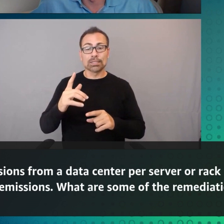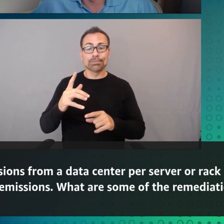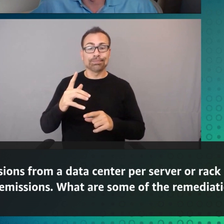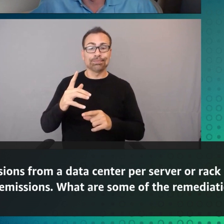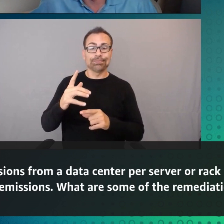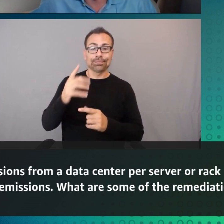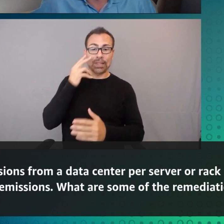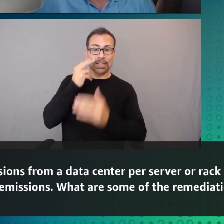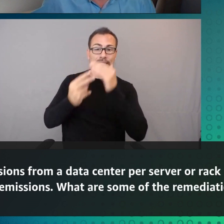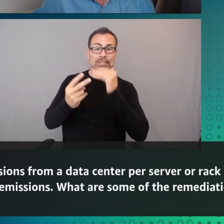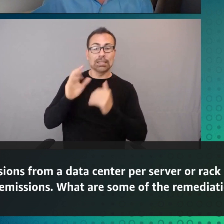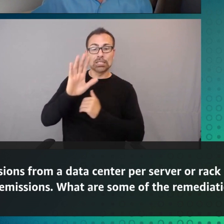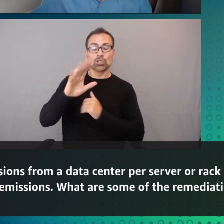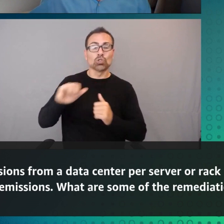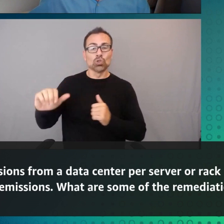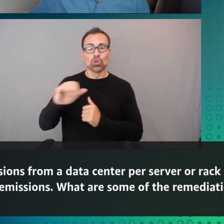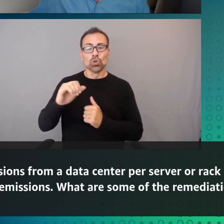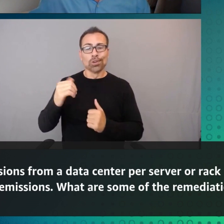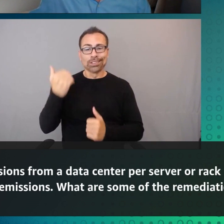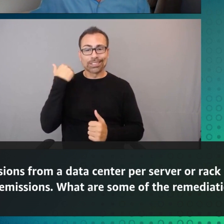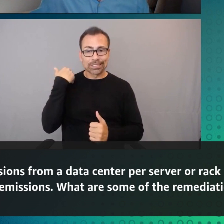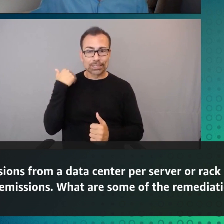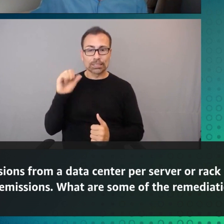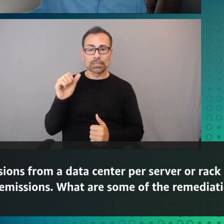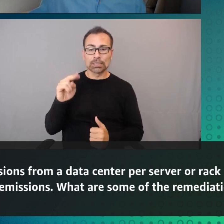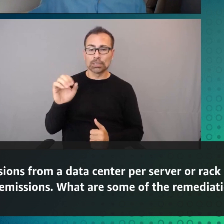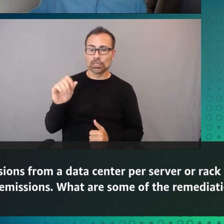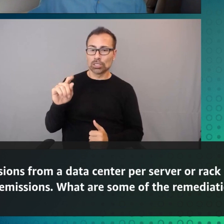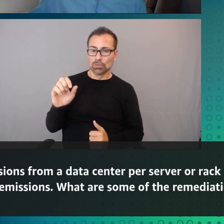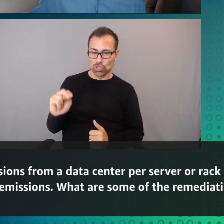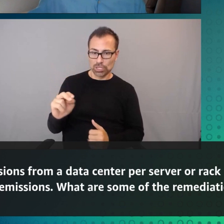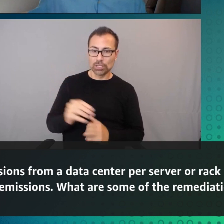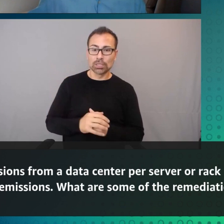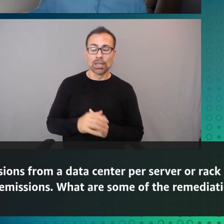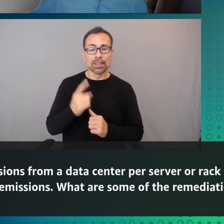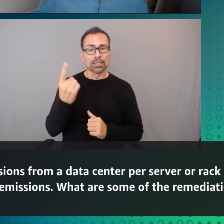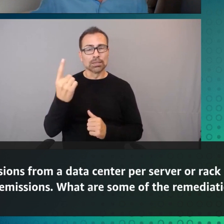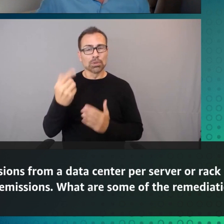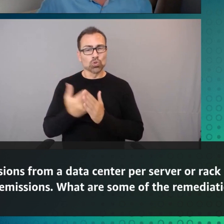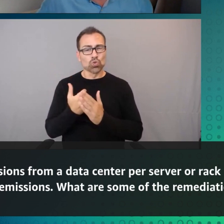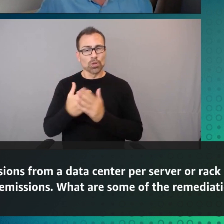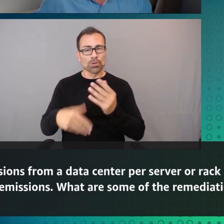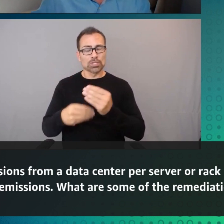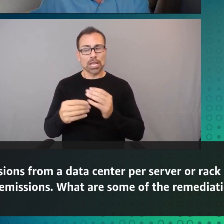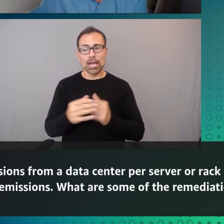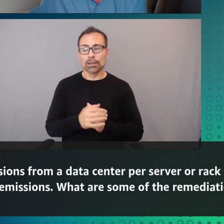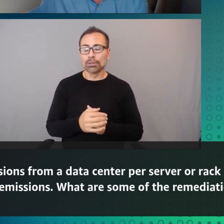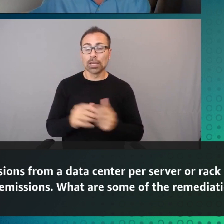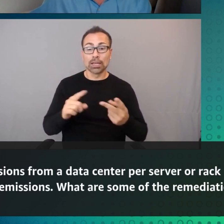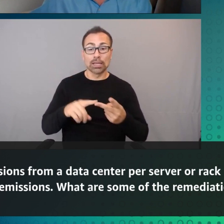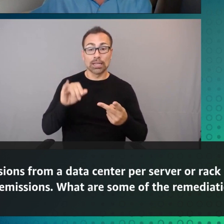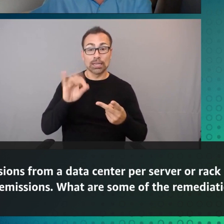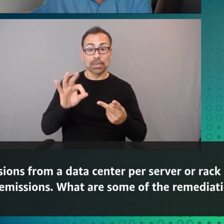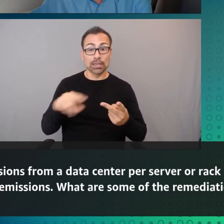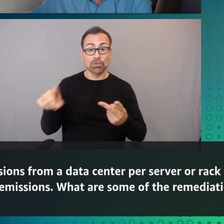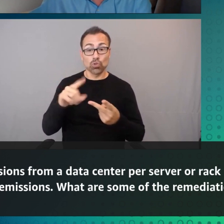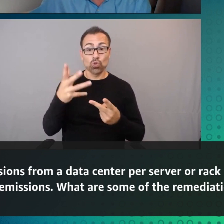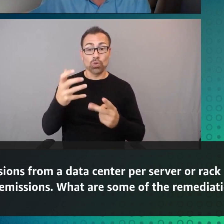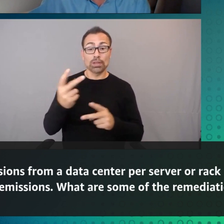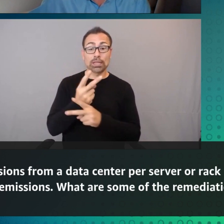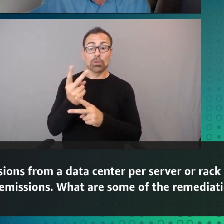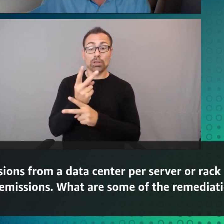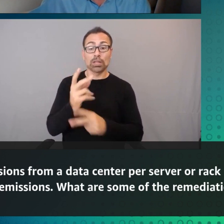per instances if you're using. I think that's like a new feature that we have added. And if you are looking to calculate